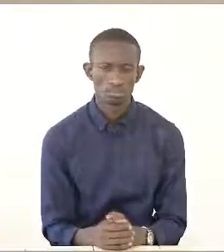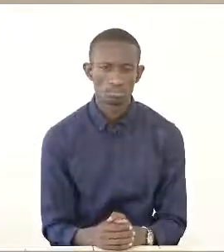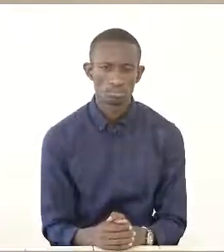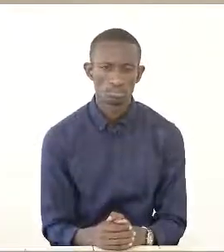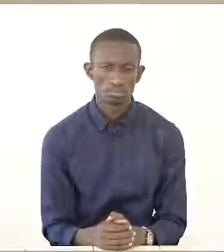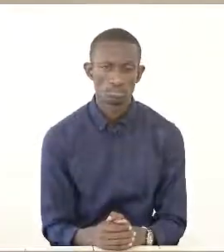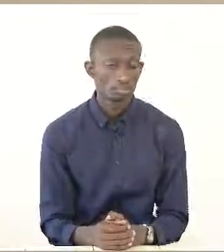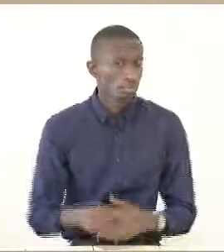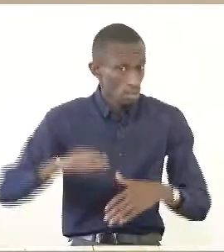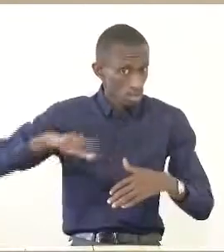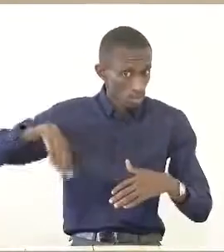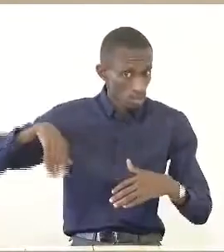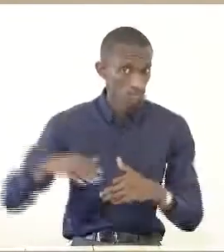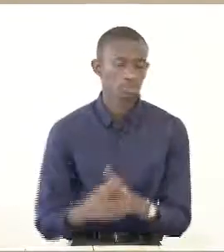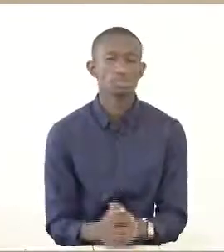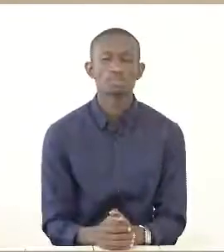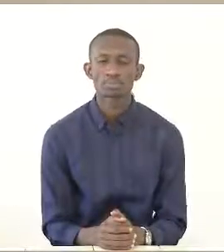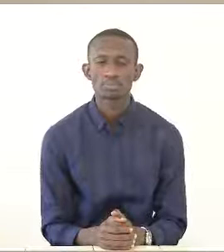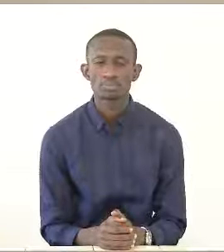The last